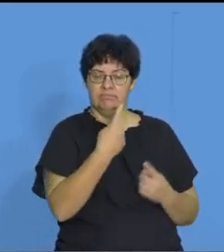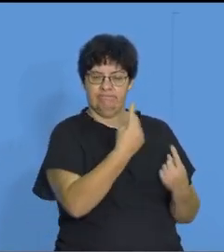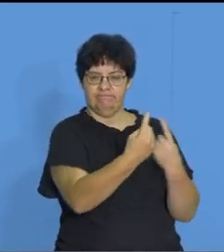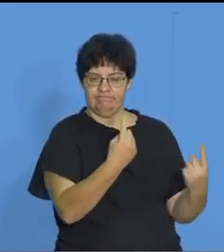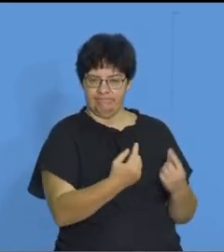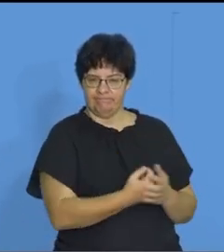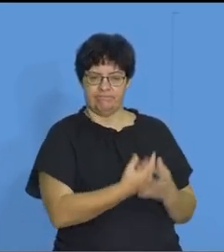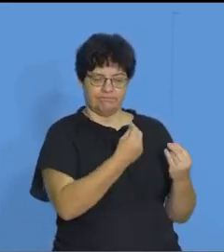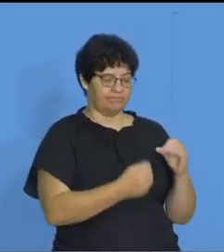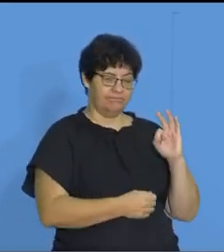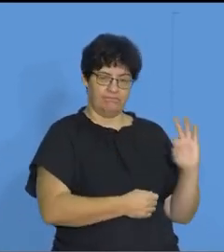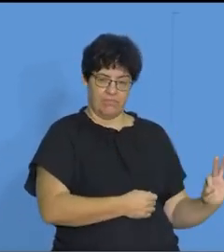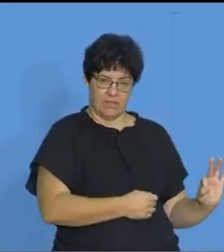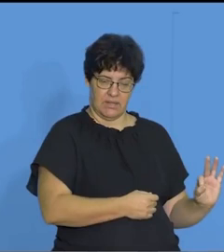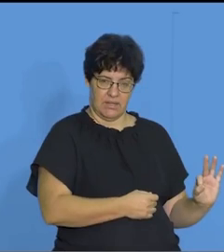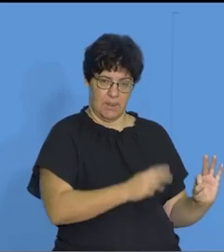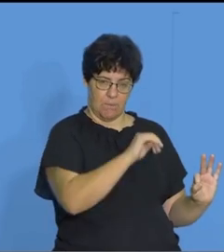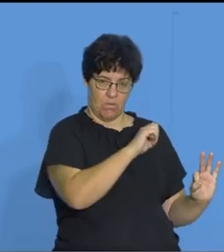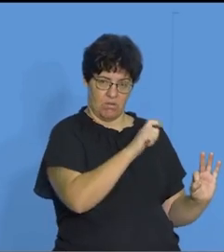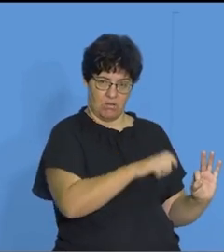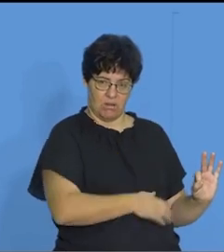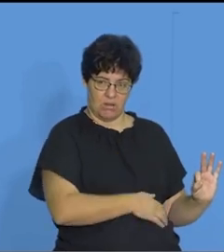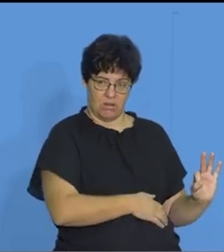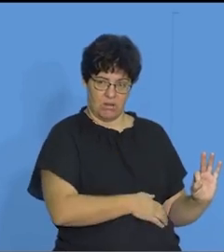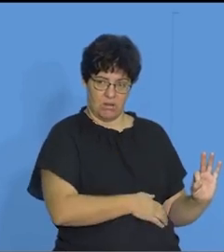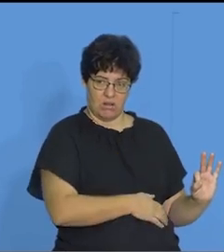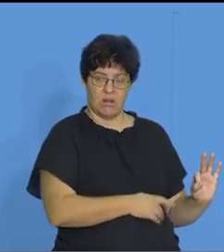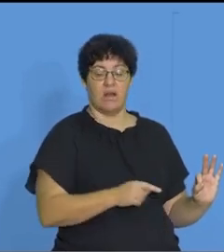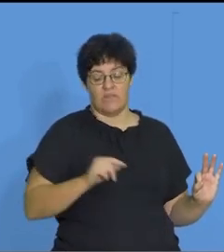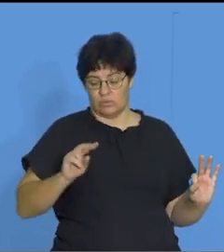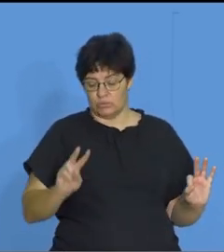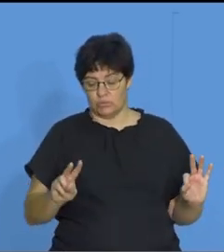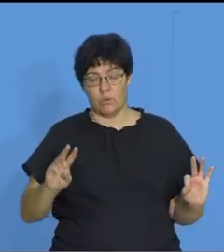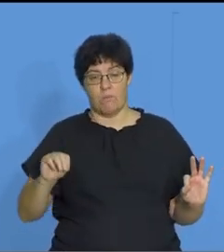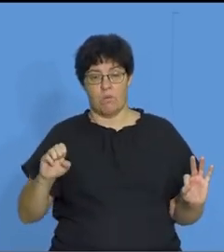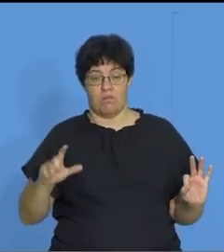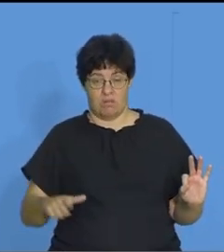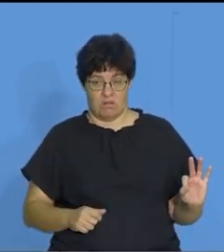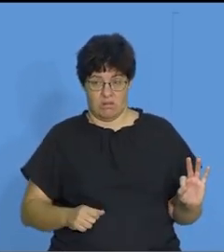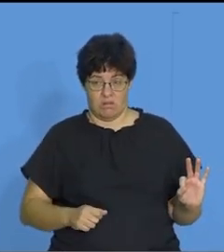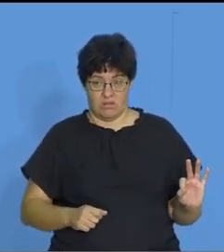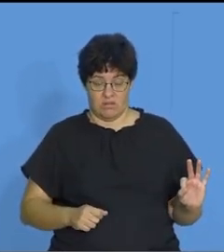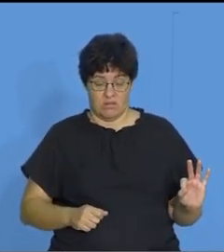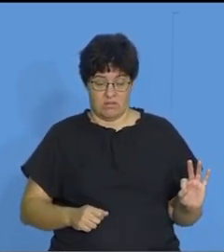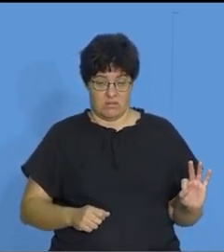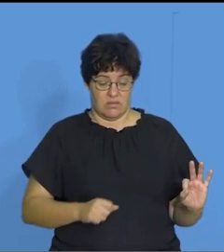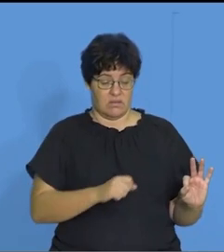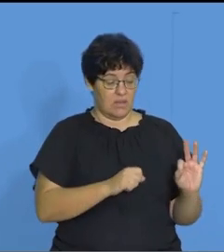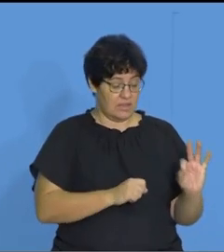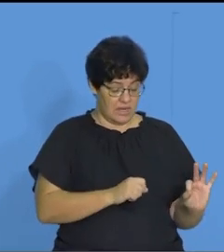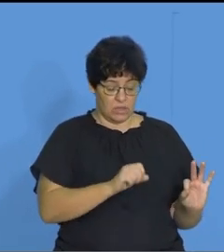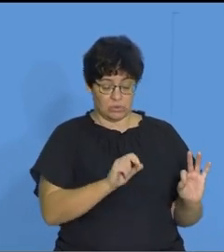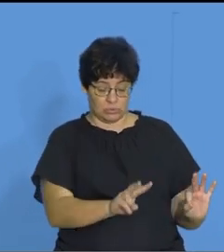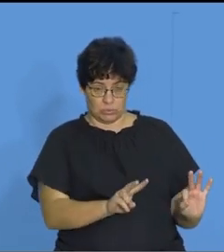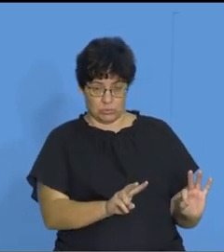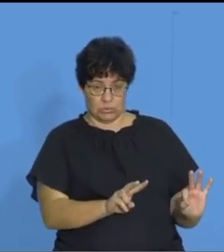got 3 moles in the sample, okay? We've got 2 moles in the sample. So if we ask